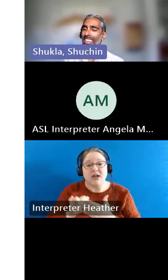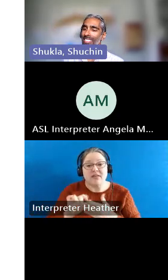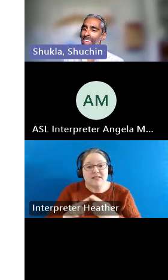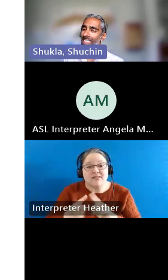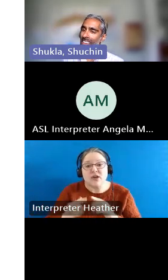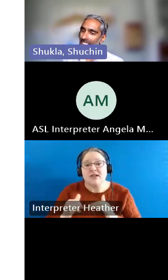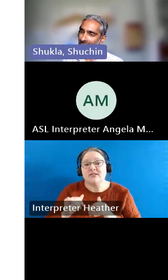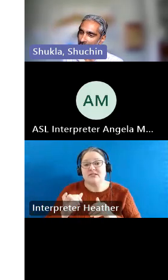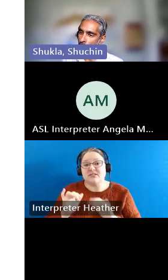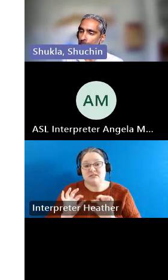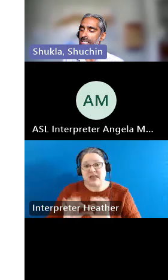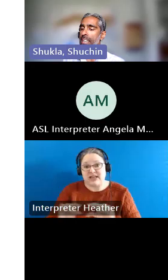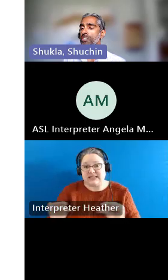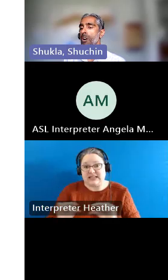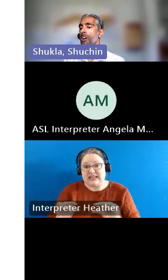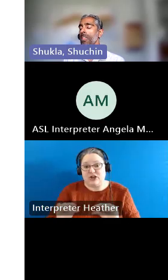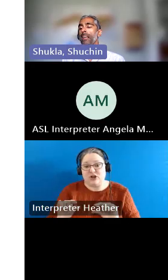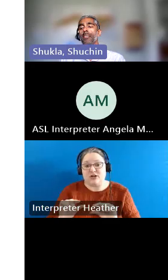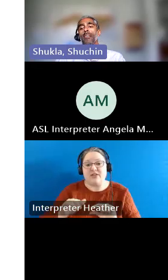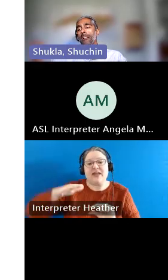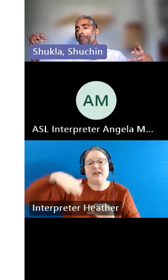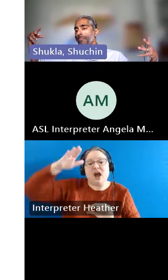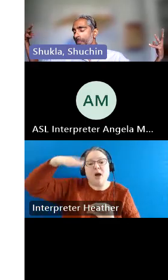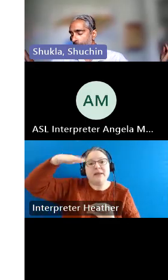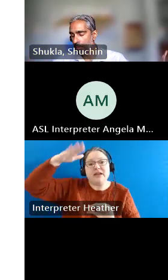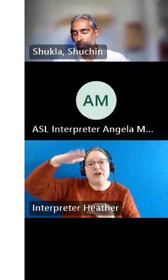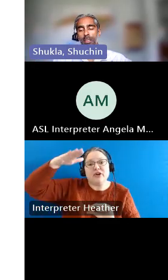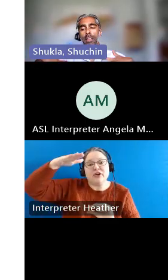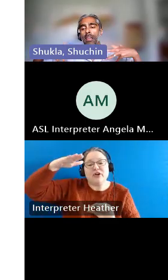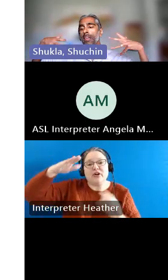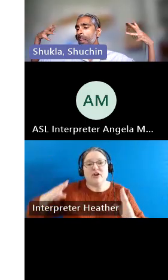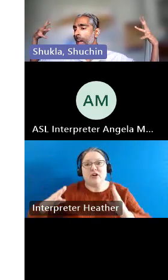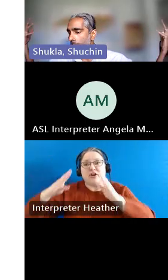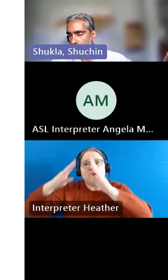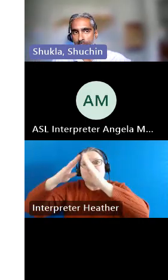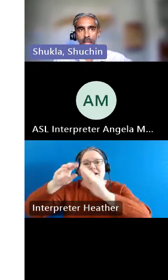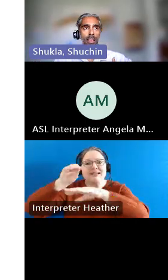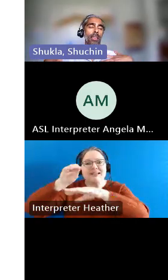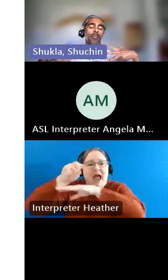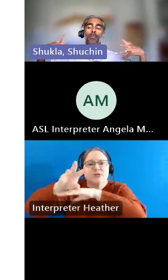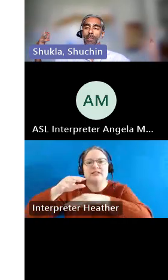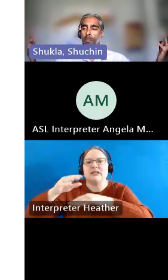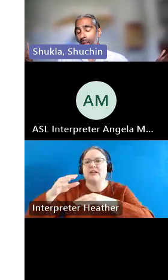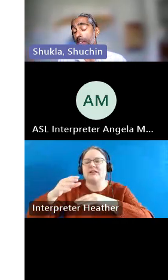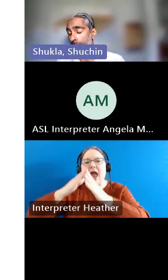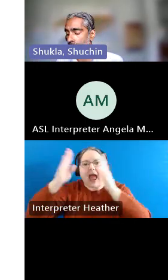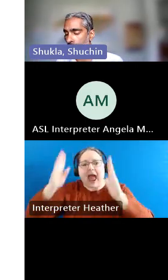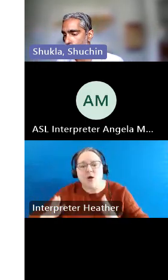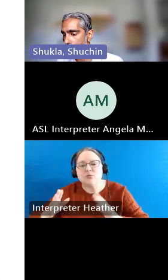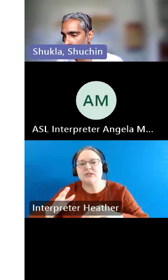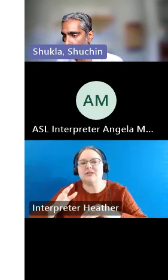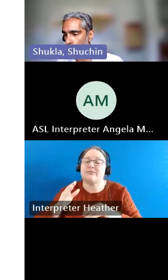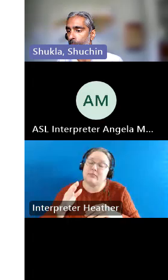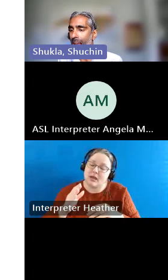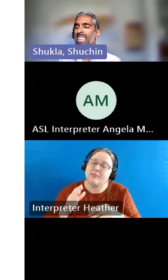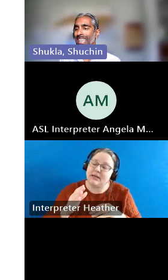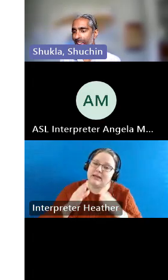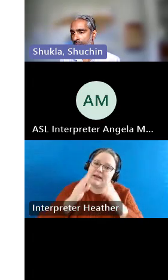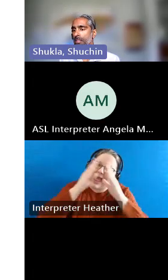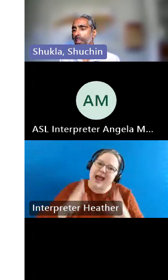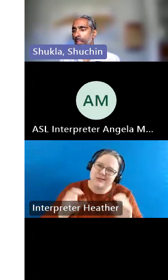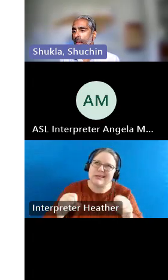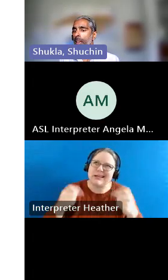cousins. And then these upper stages are like counseling and housing. And I mean, housing can come anywhere